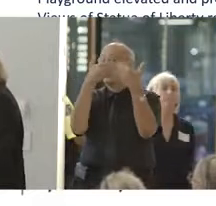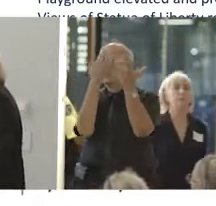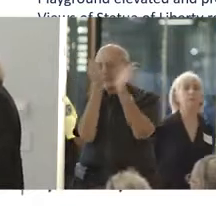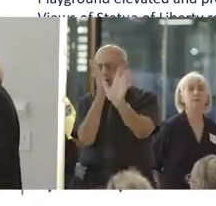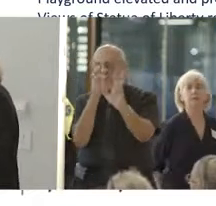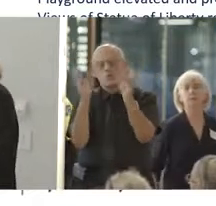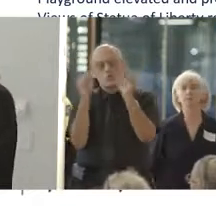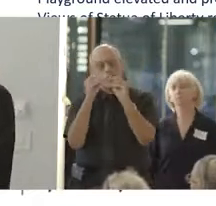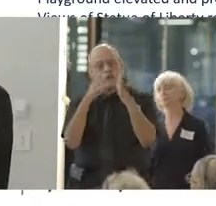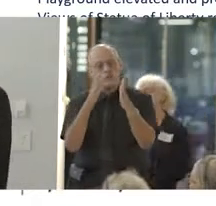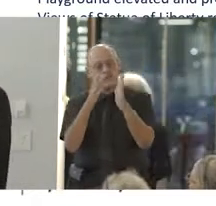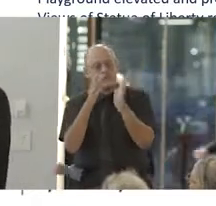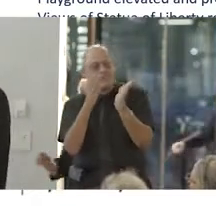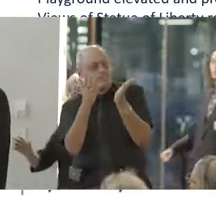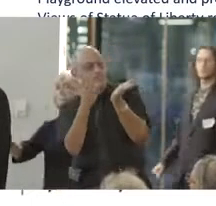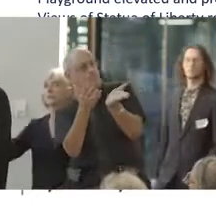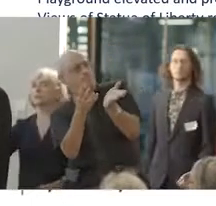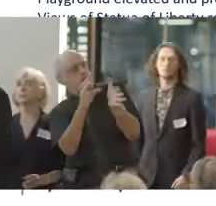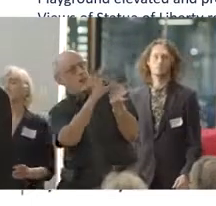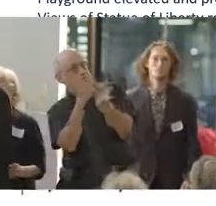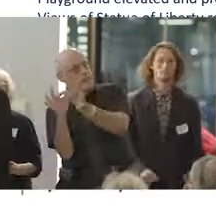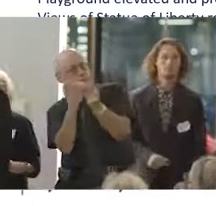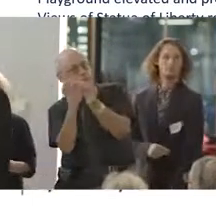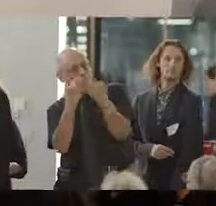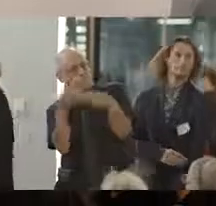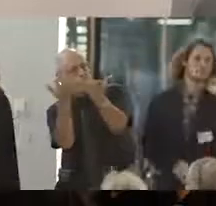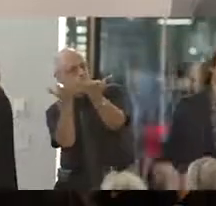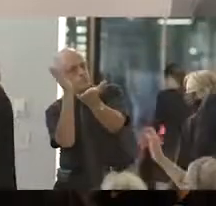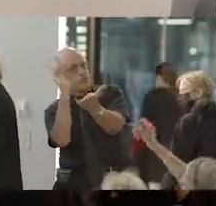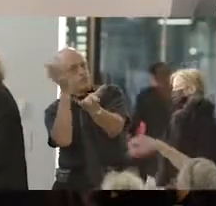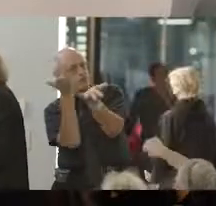more of like a location of the alignment. So